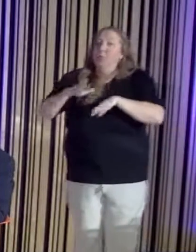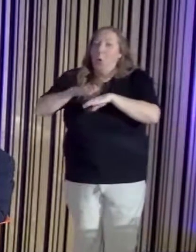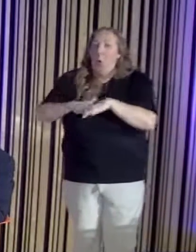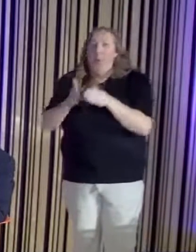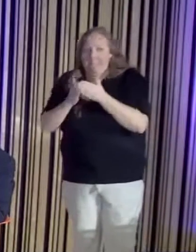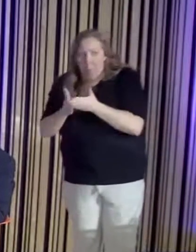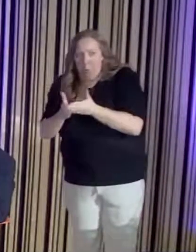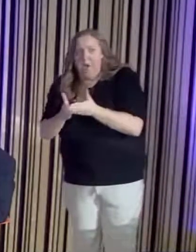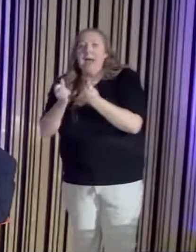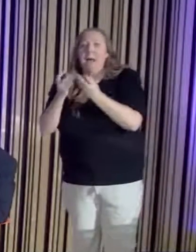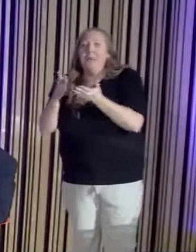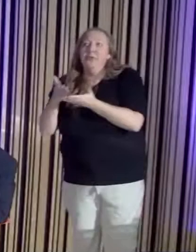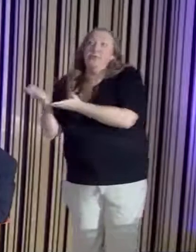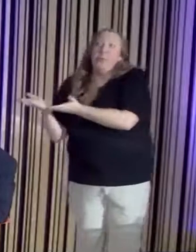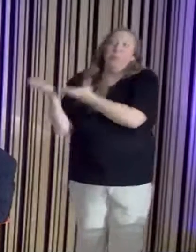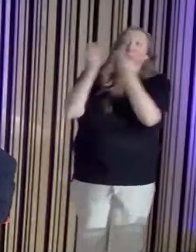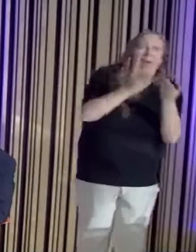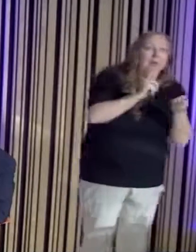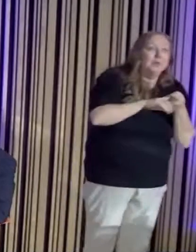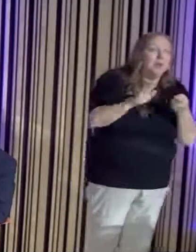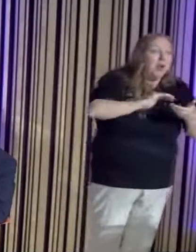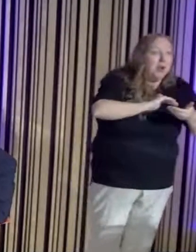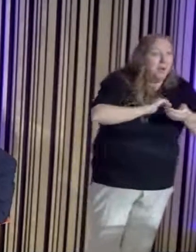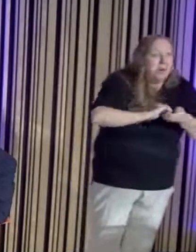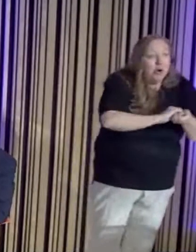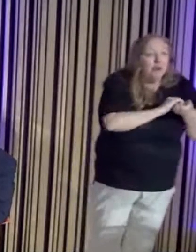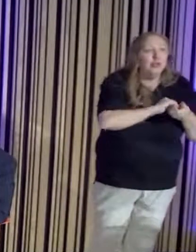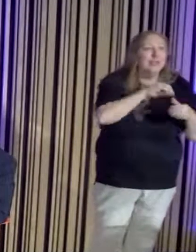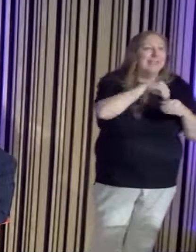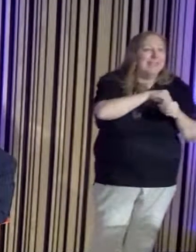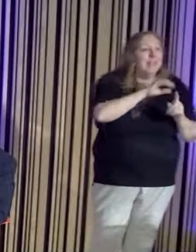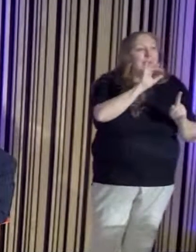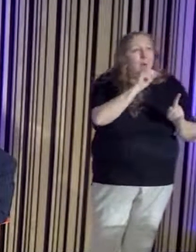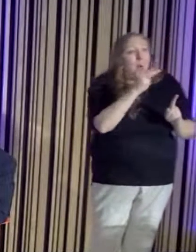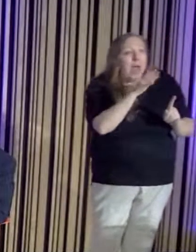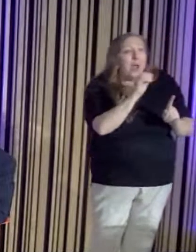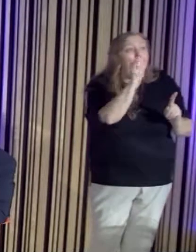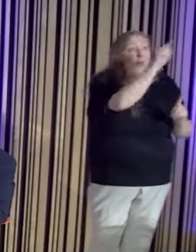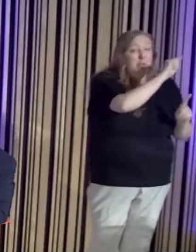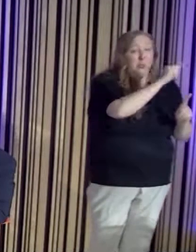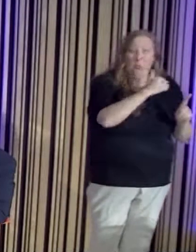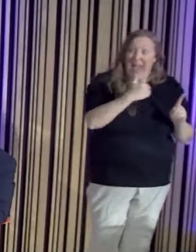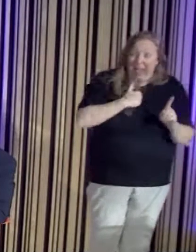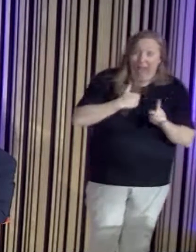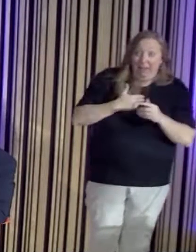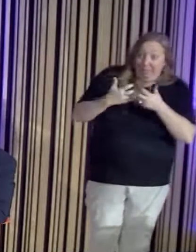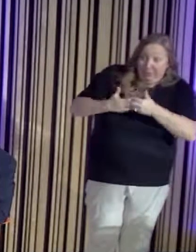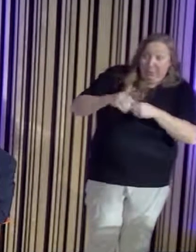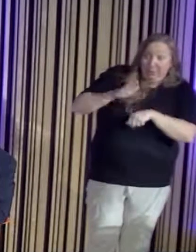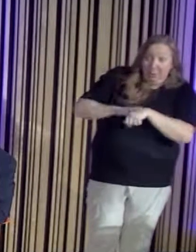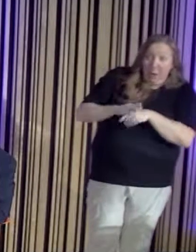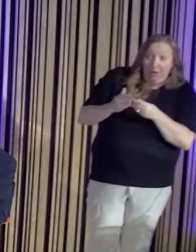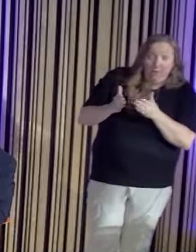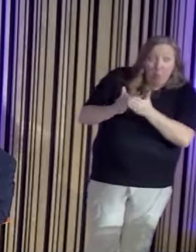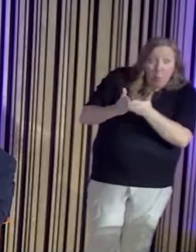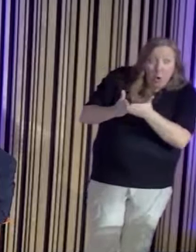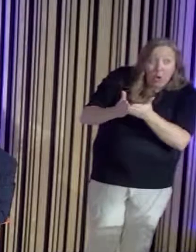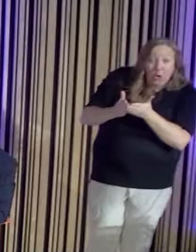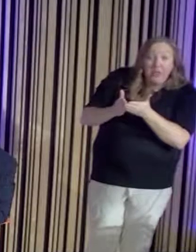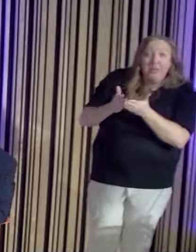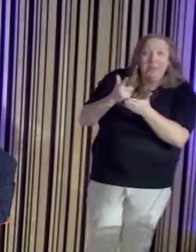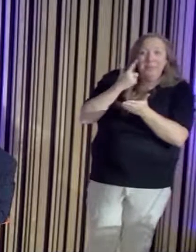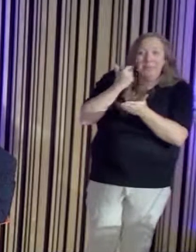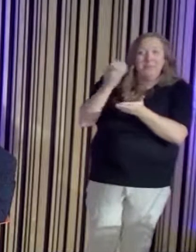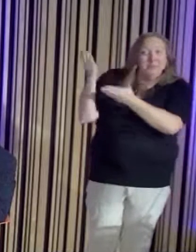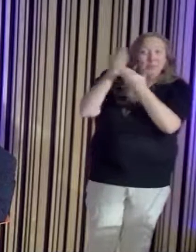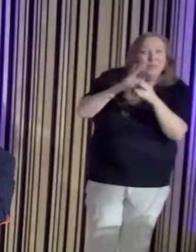to your colleagues in Ohio or wherever? Do you have the omics tools on board that can do this? Do you need to? Because bringing salt water